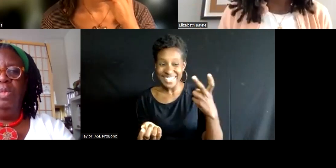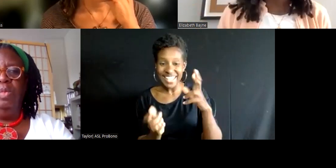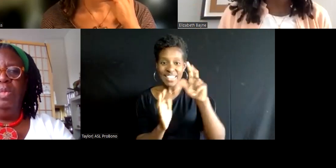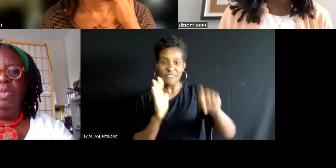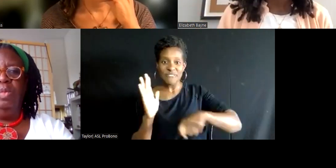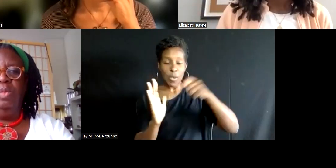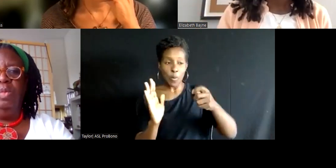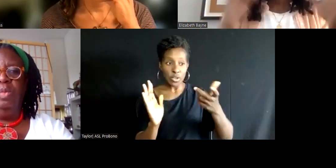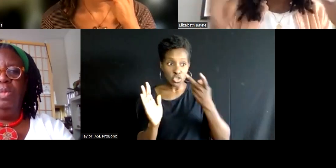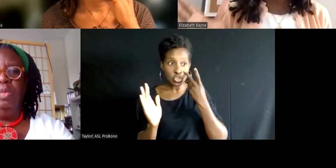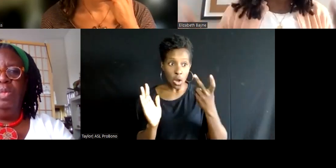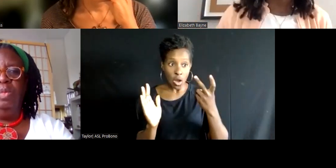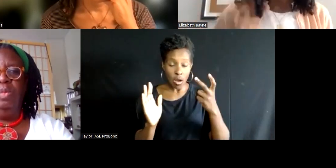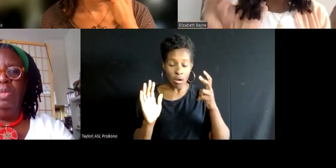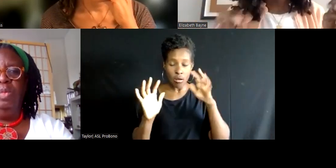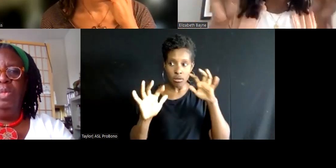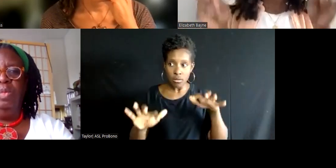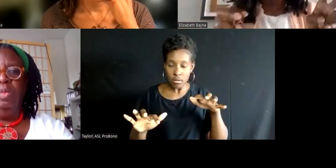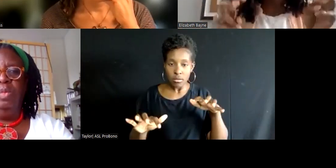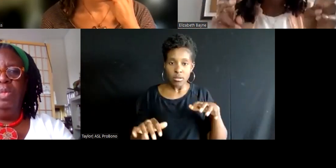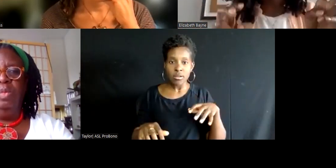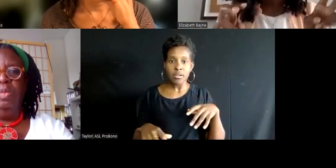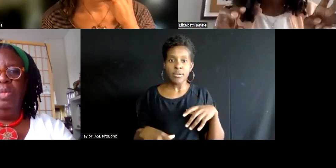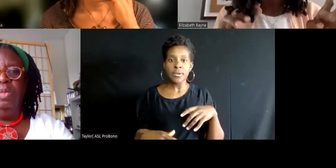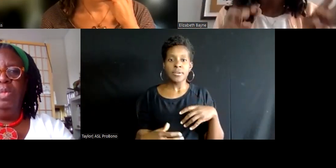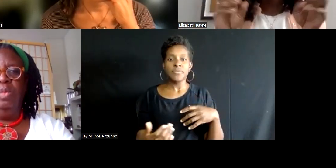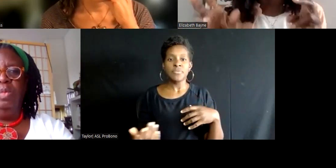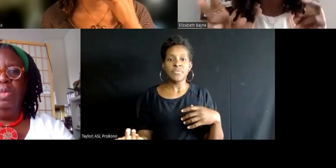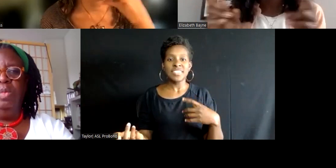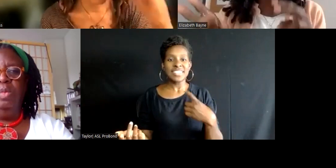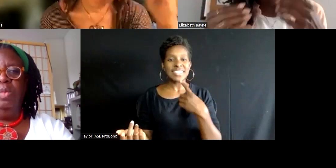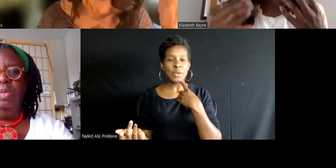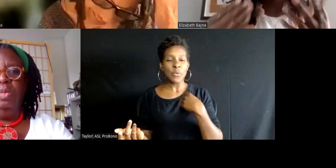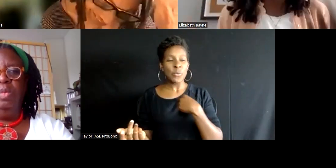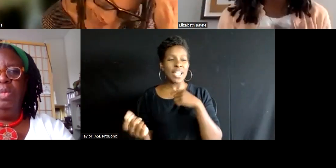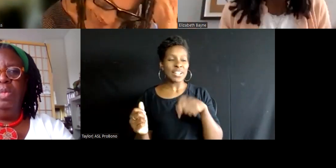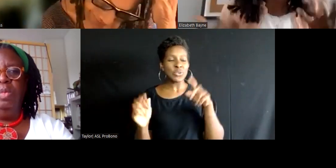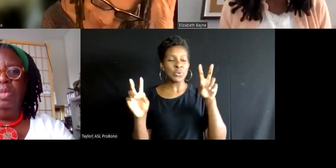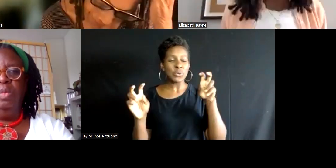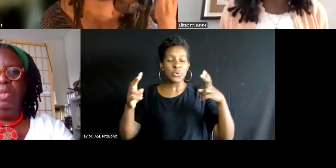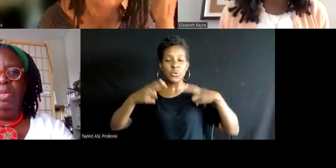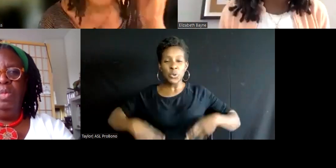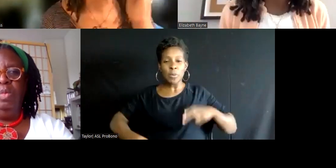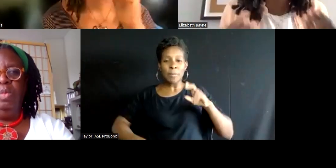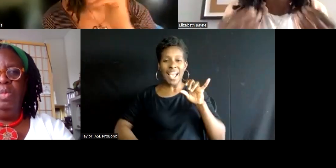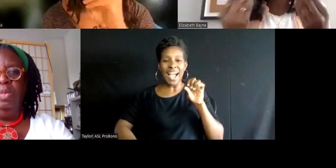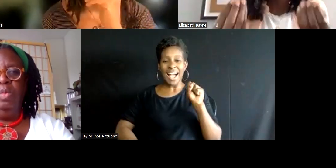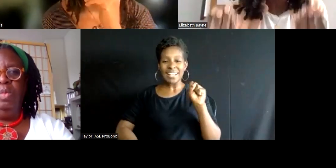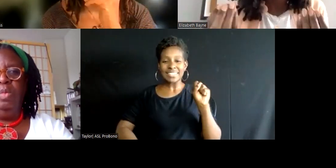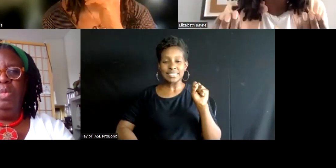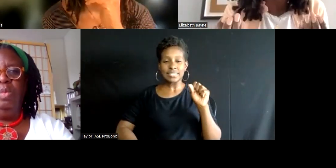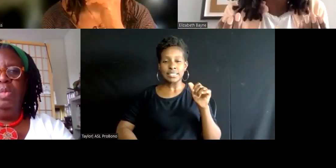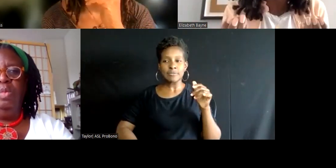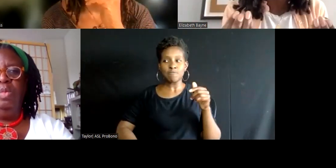I hate when we have to say like, oh, we had to humanize this, because obviously we're human beings, but they needed